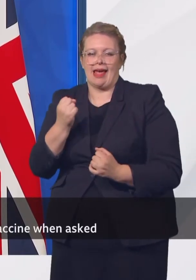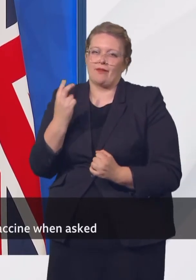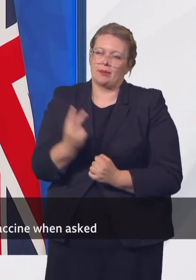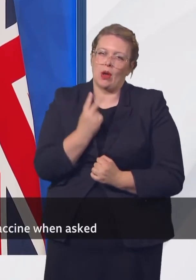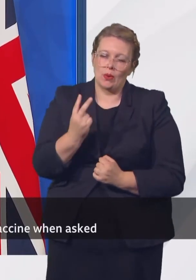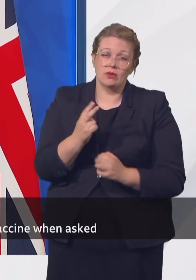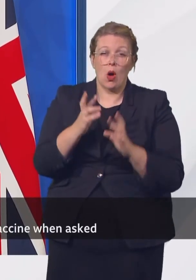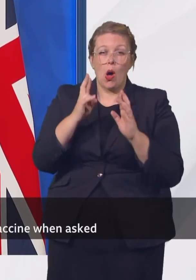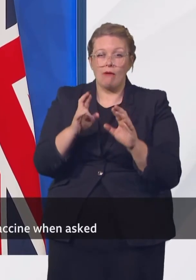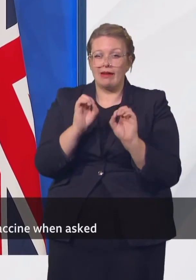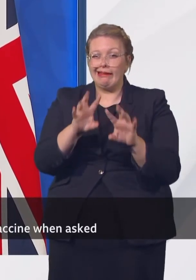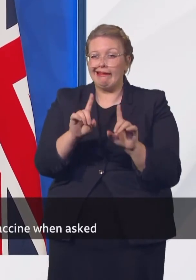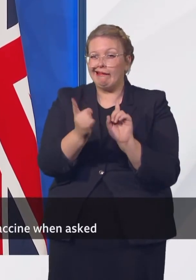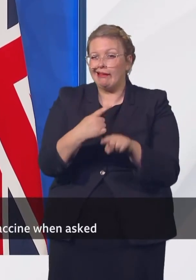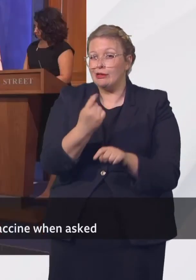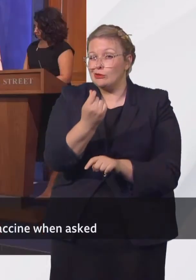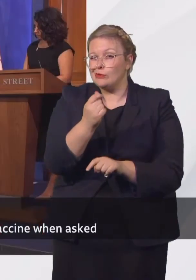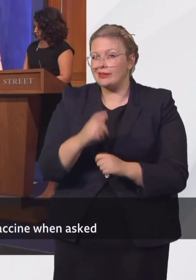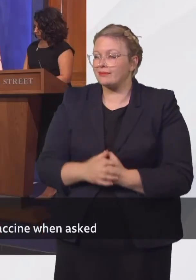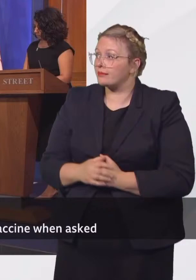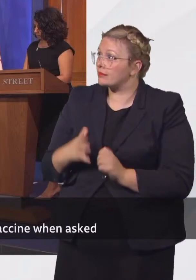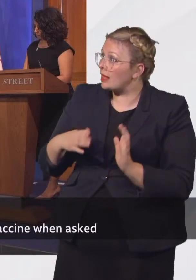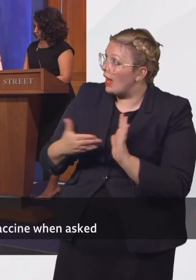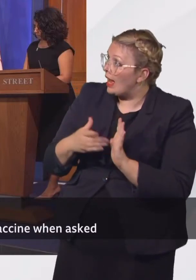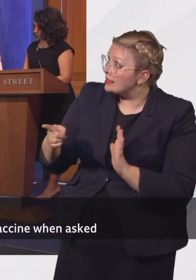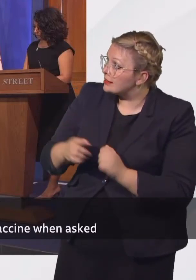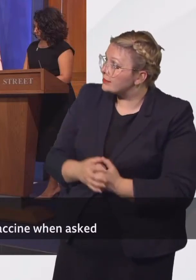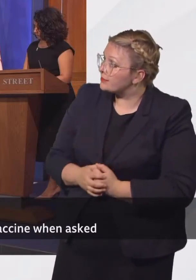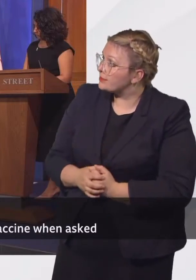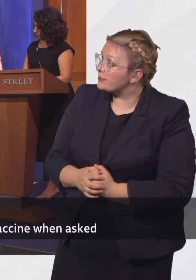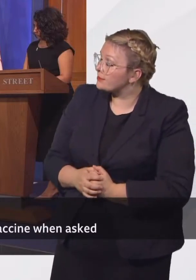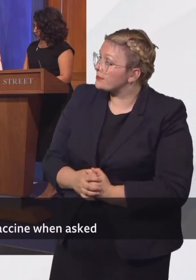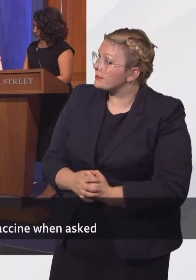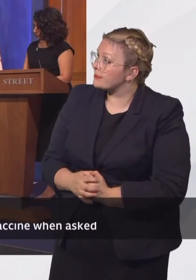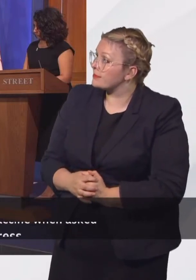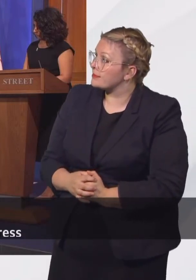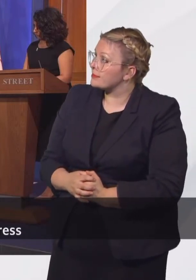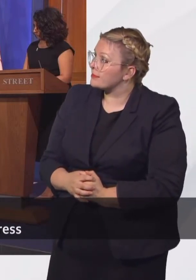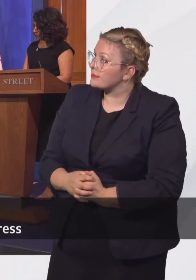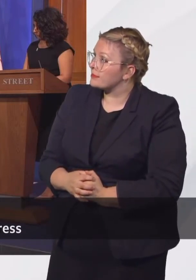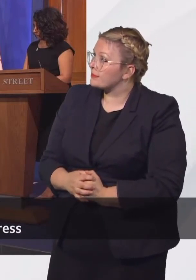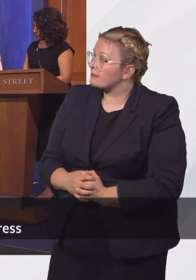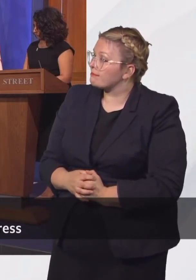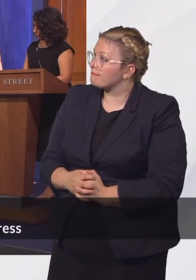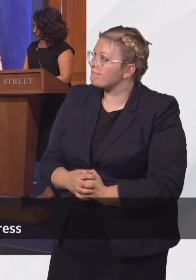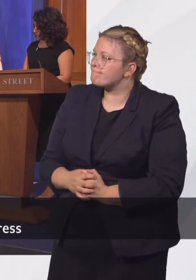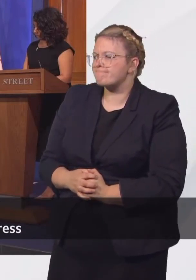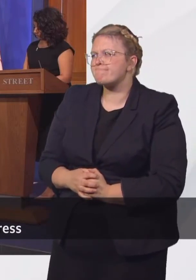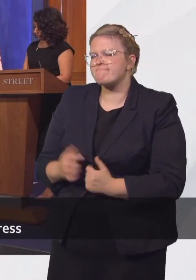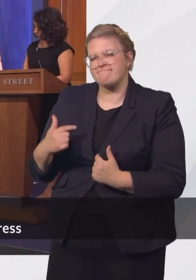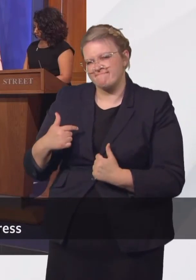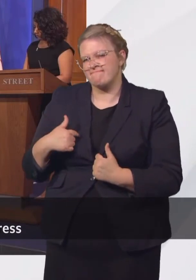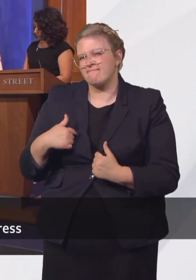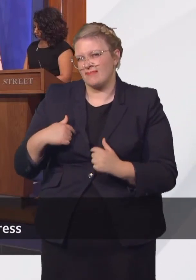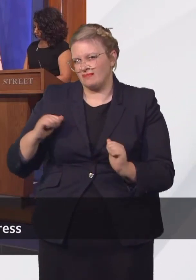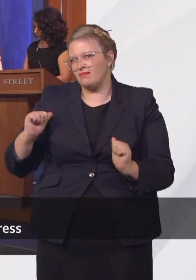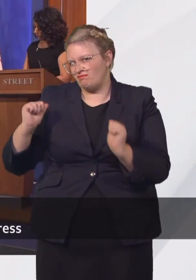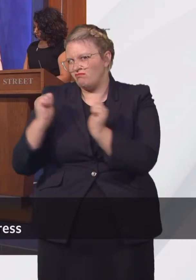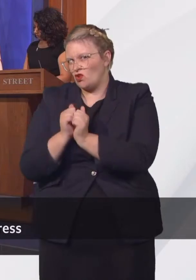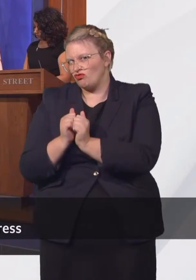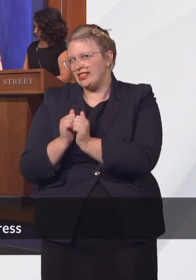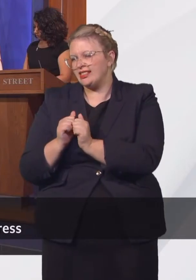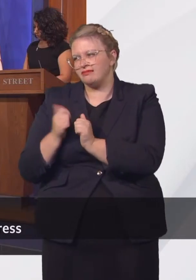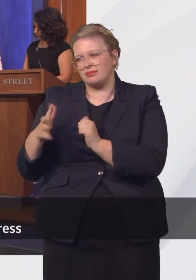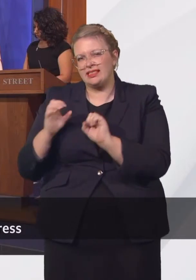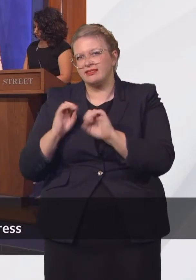hope some good news for you soon. Is there anything you'd like to add? I only really want to, echo what the Secretary of State has